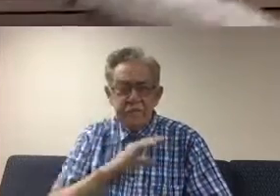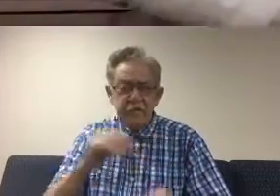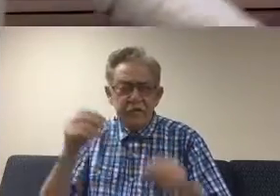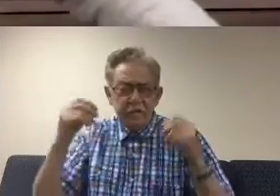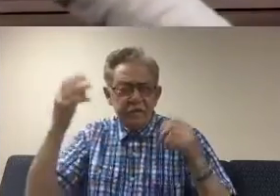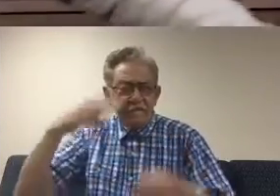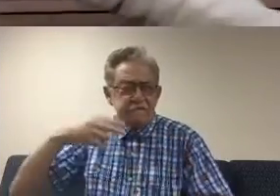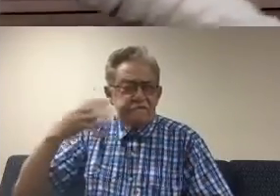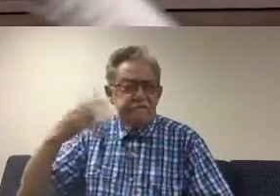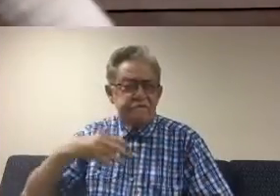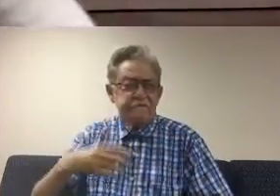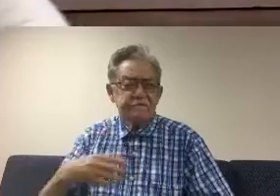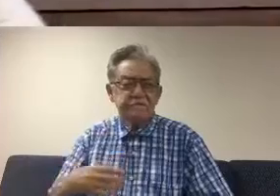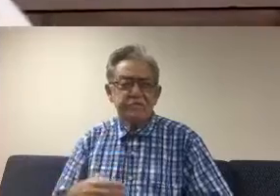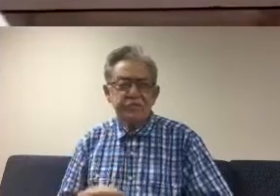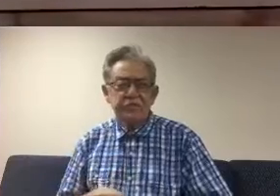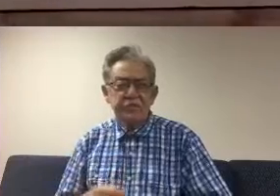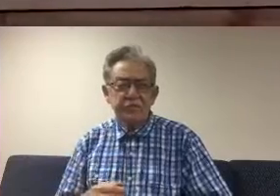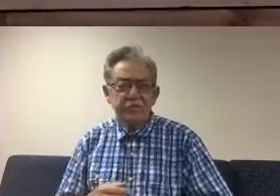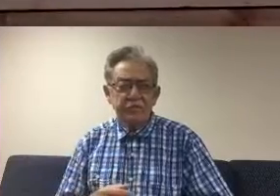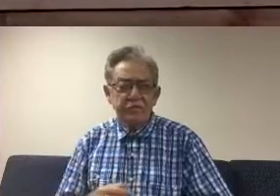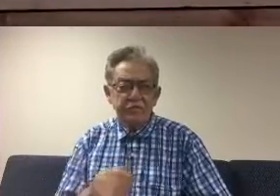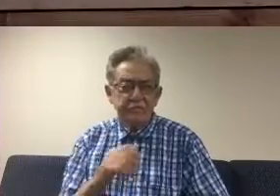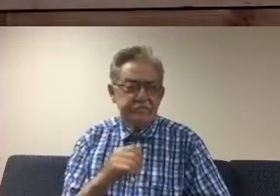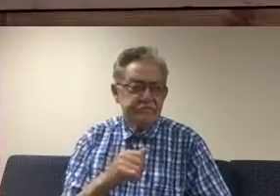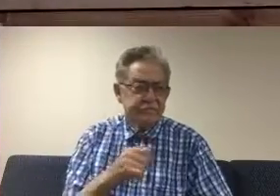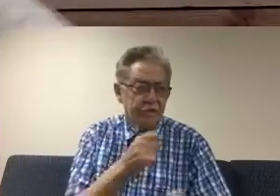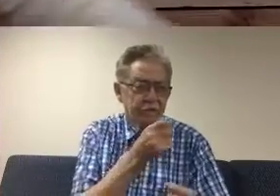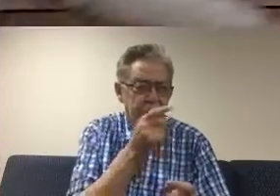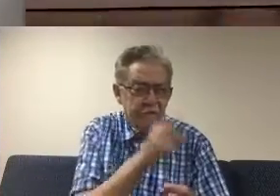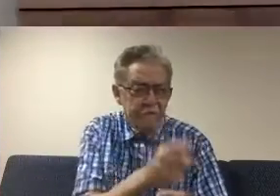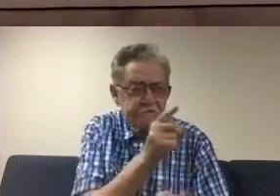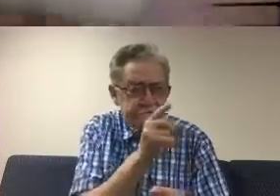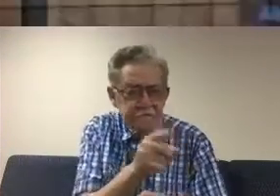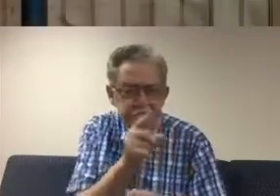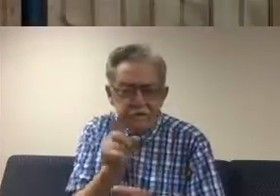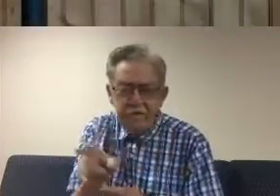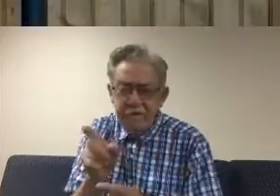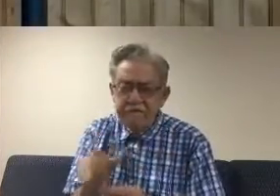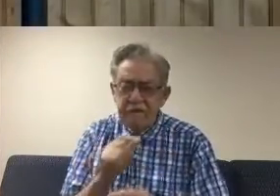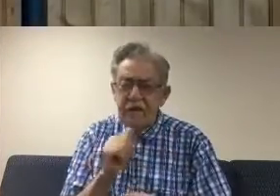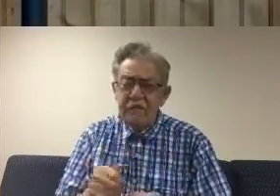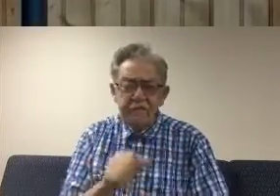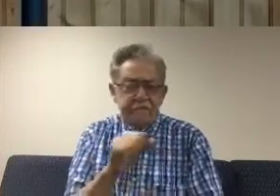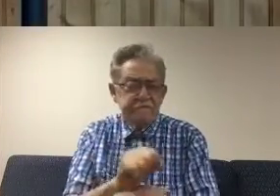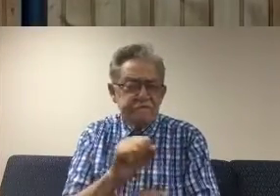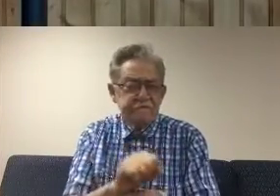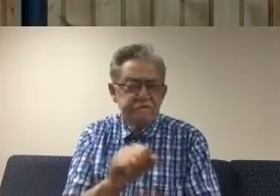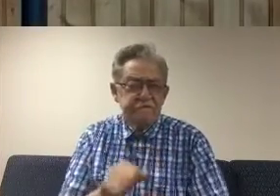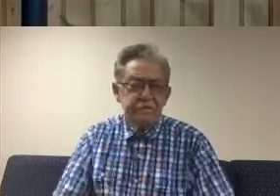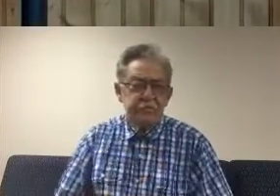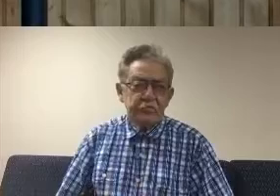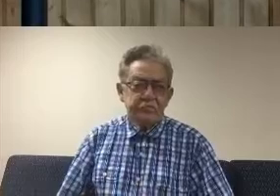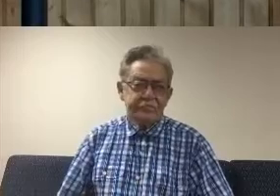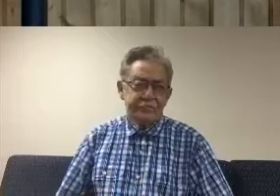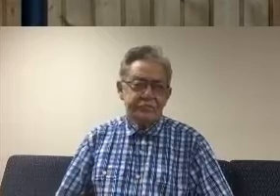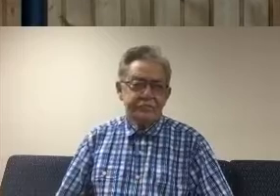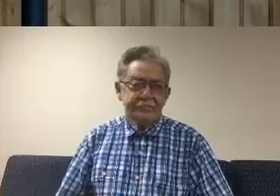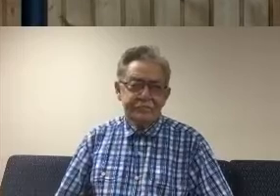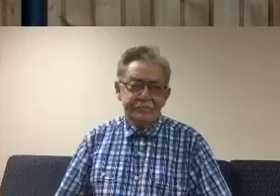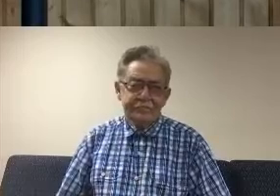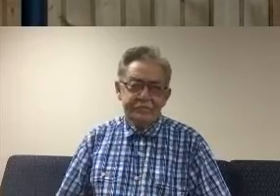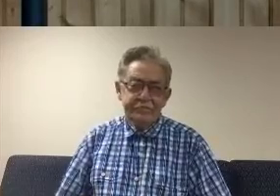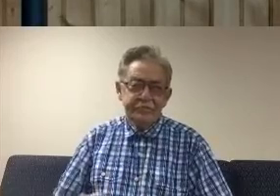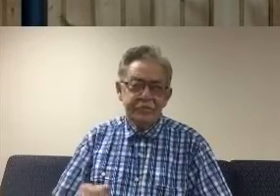Our intimidation thing didn't work with these guys. And they recognized that they'd been with Jesus.